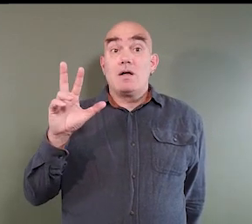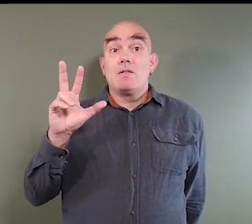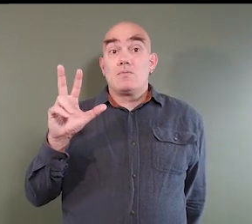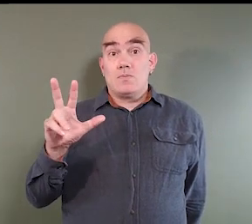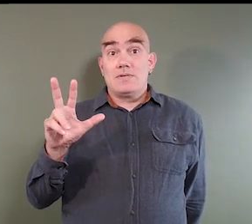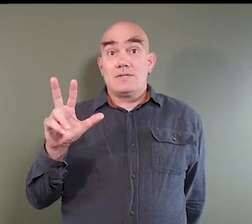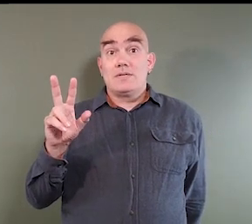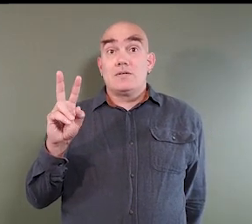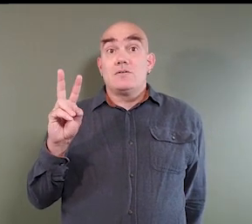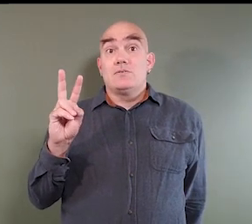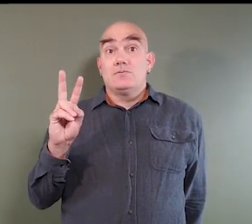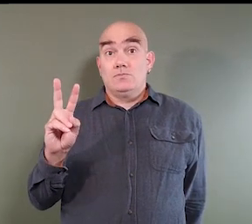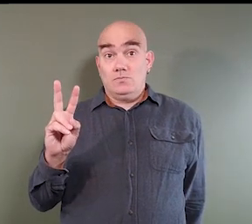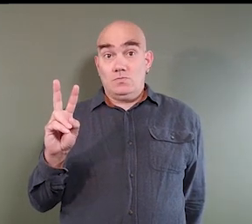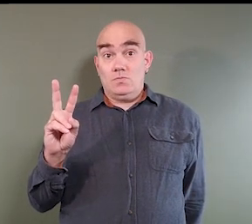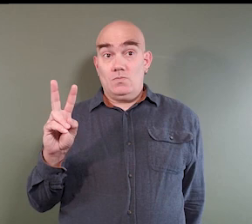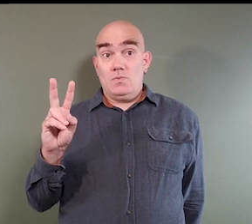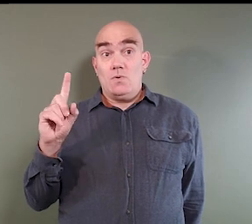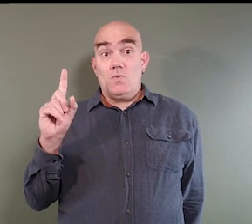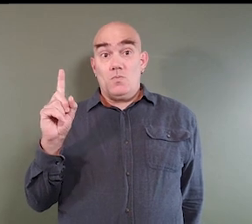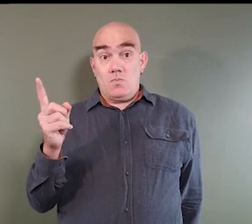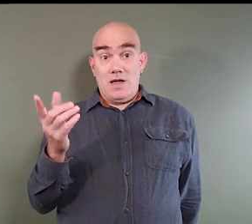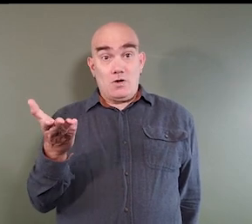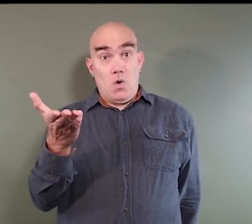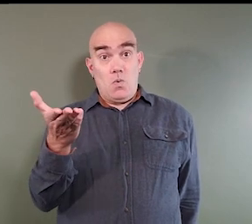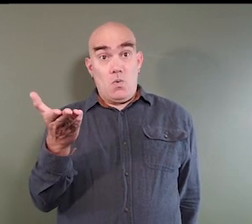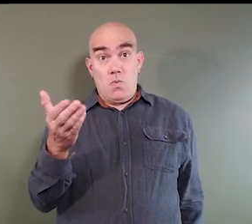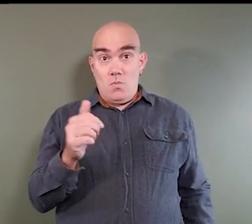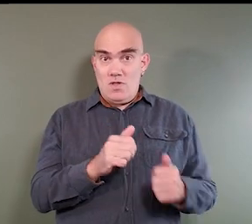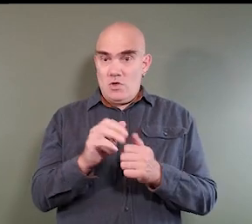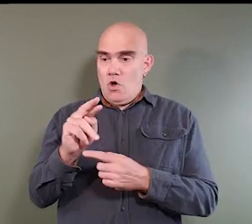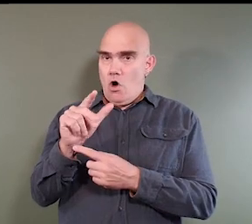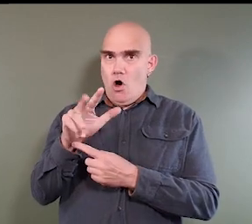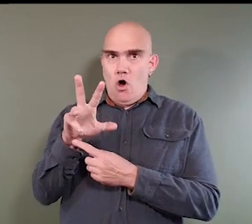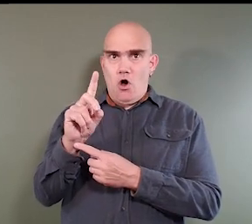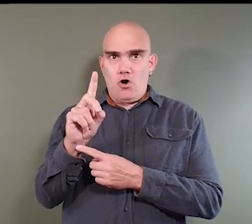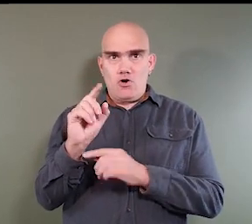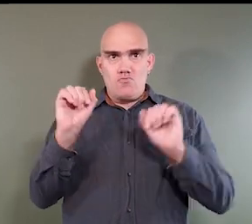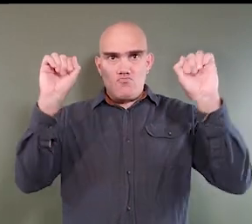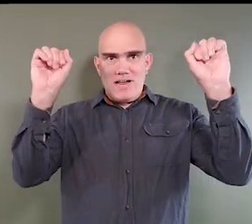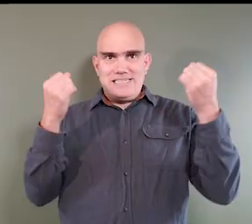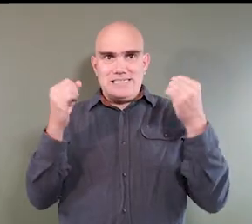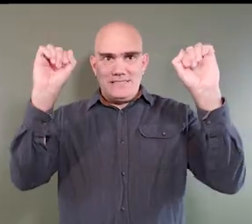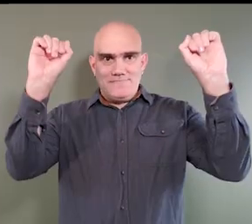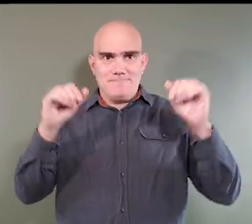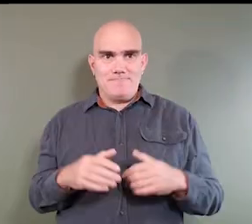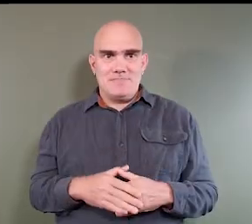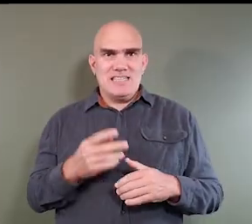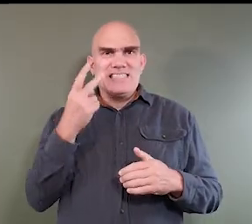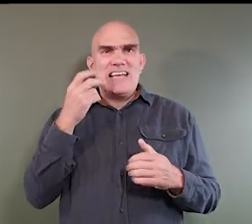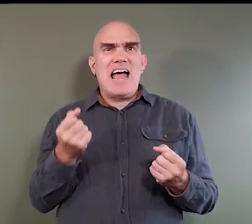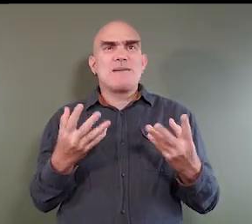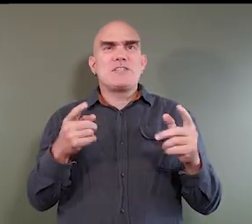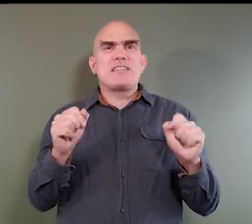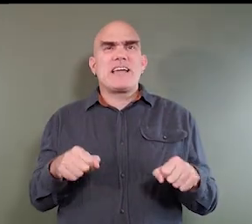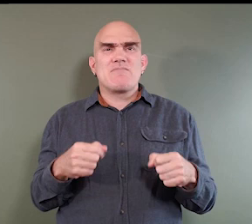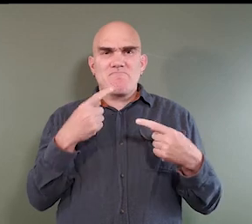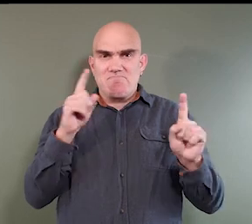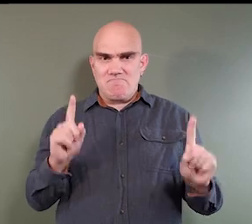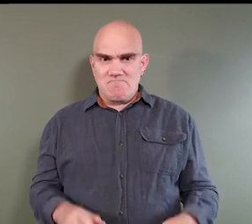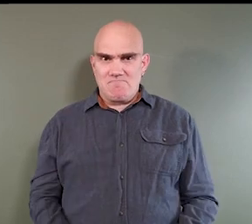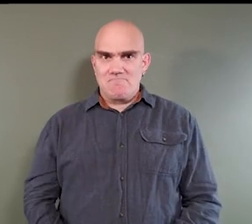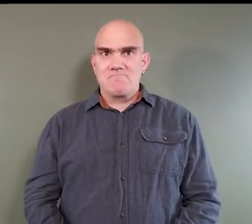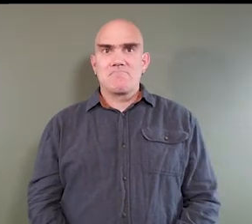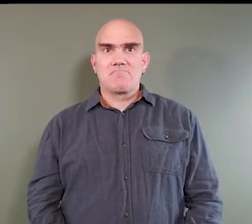3, 2, 1, and let's go with these Arnold presses. Let's see how many of these you can get in